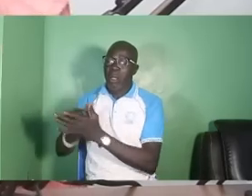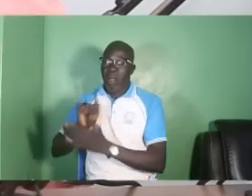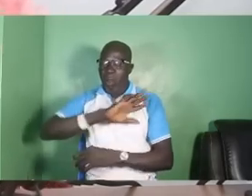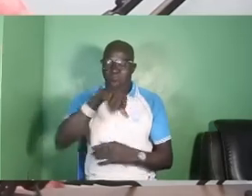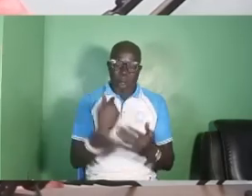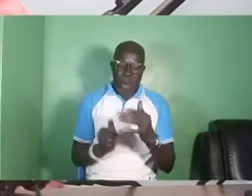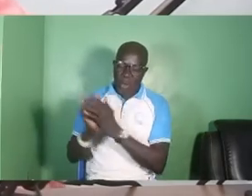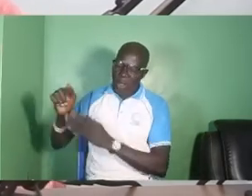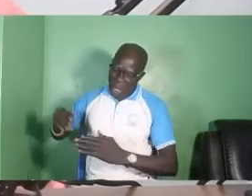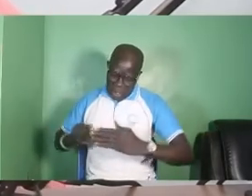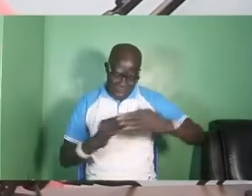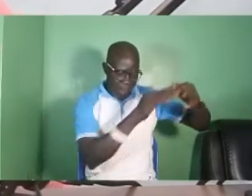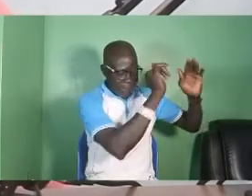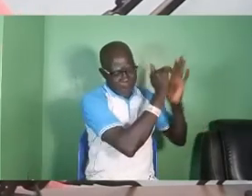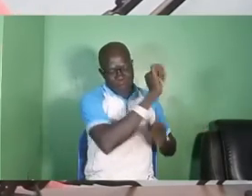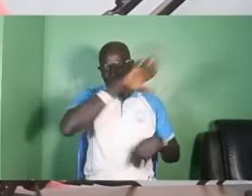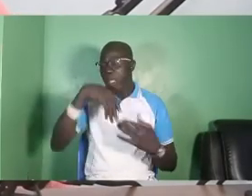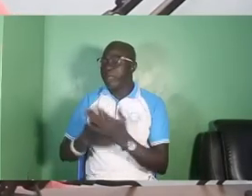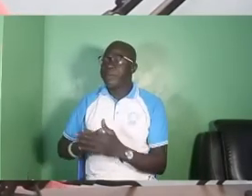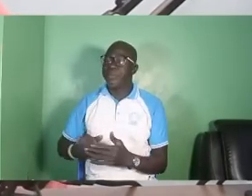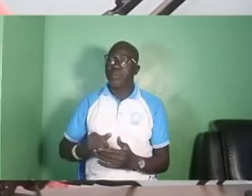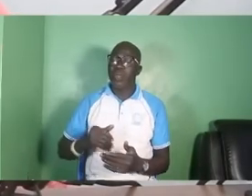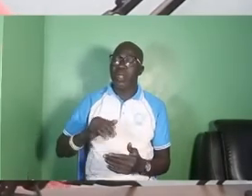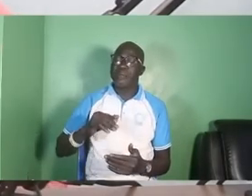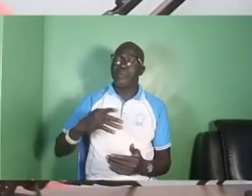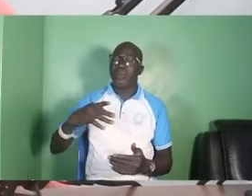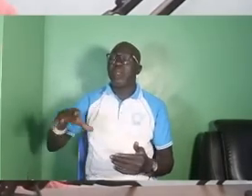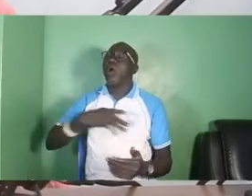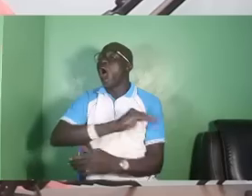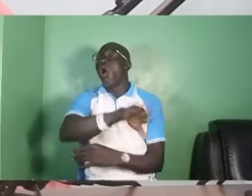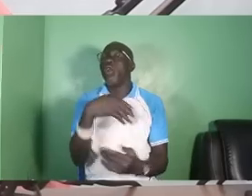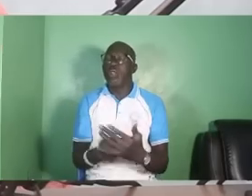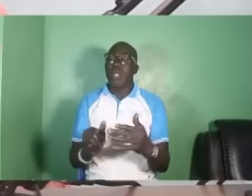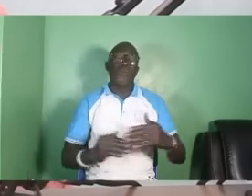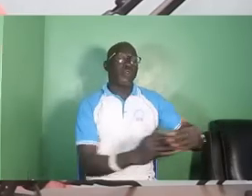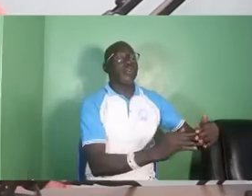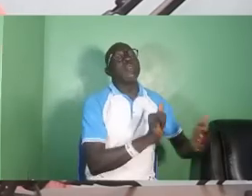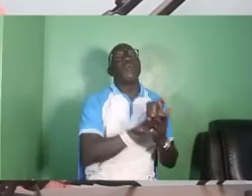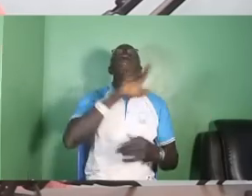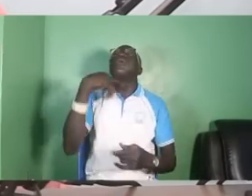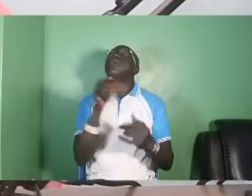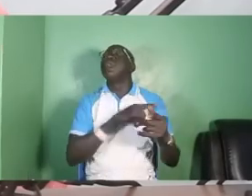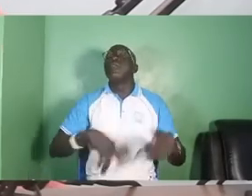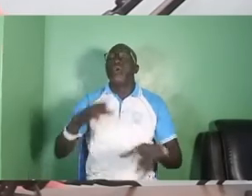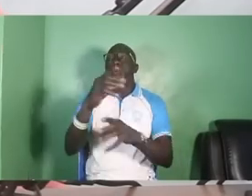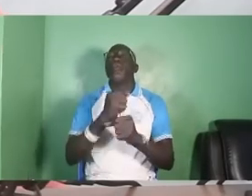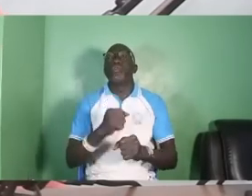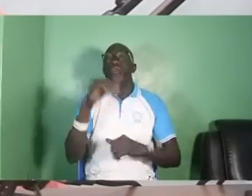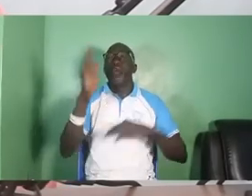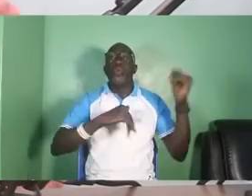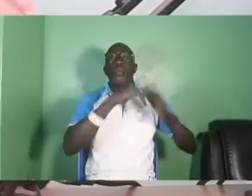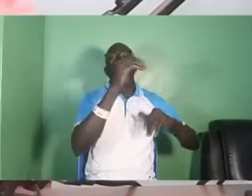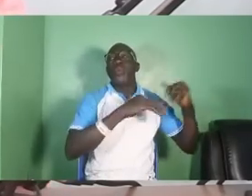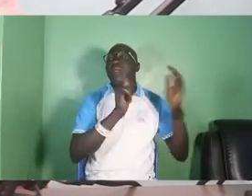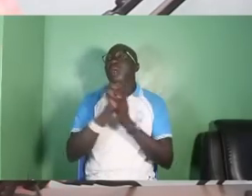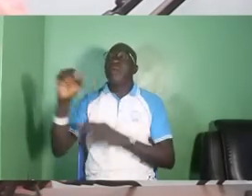by turning through the direction, ne pe, by ne Oluwa omo ogun. How you stretch your tongue, say the Lord of hosts. Dokojo. No matter the day, to